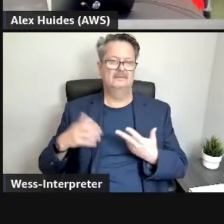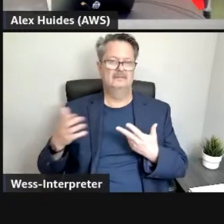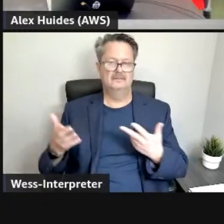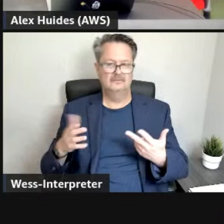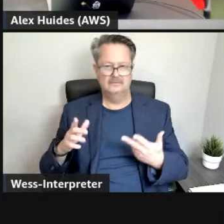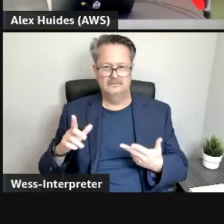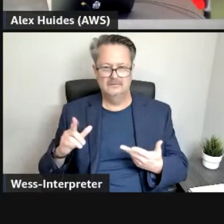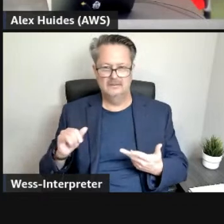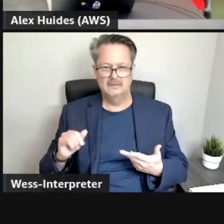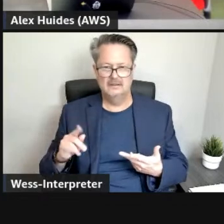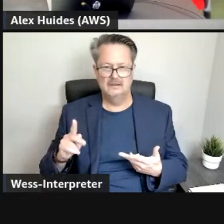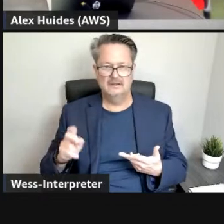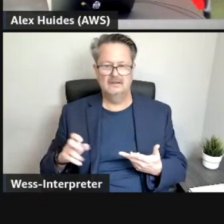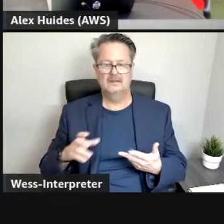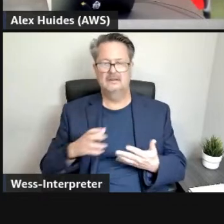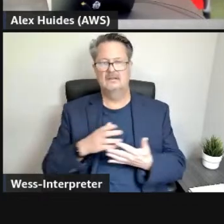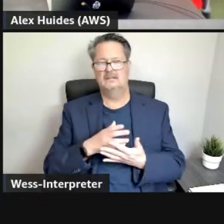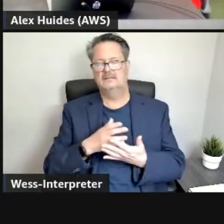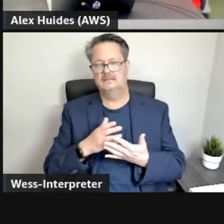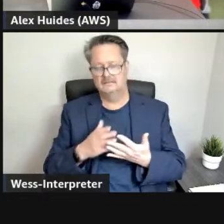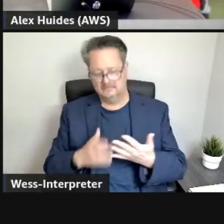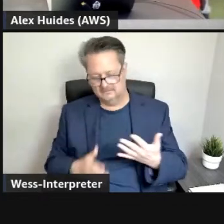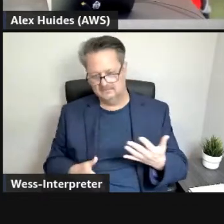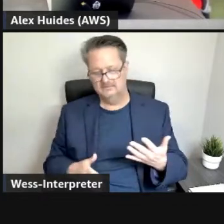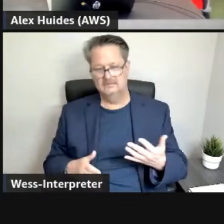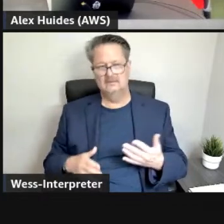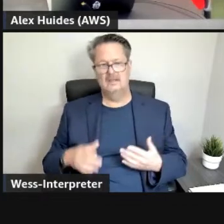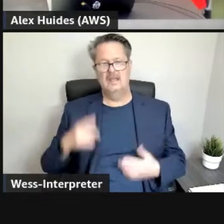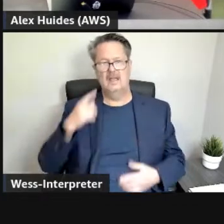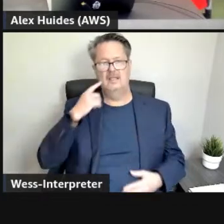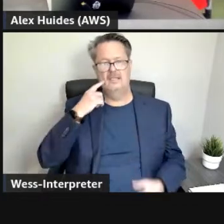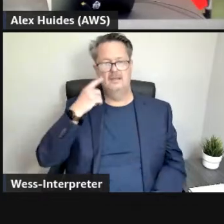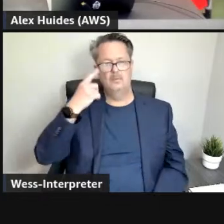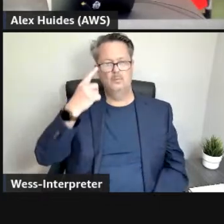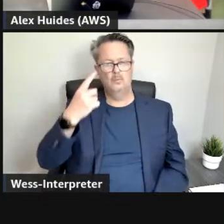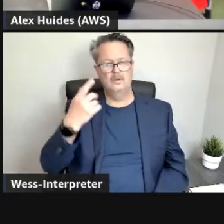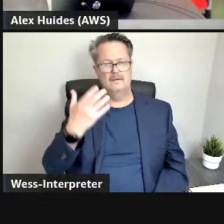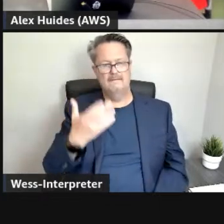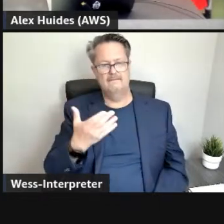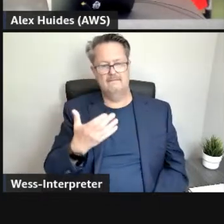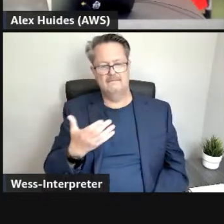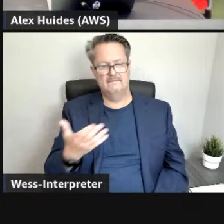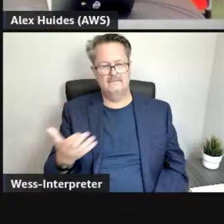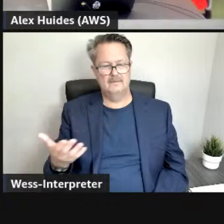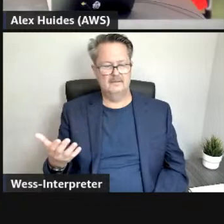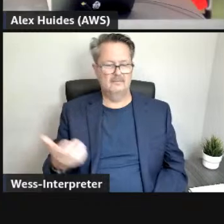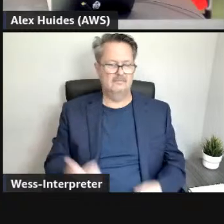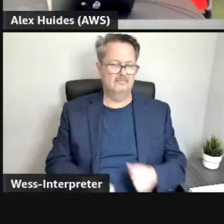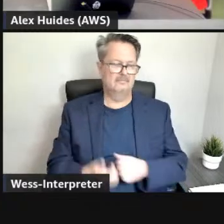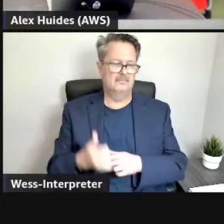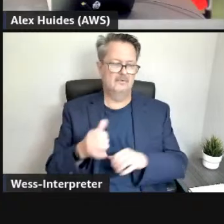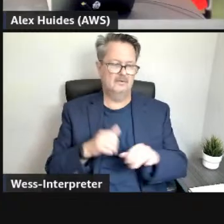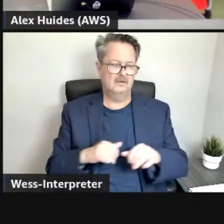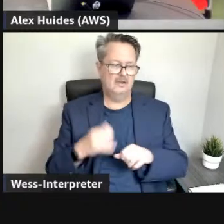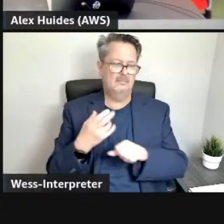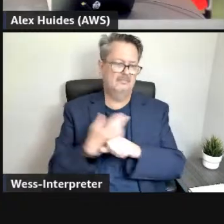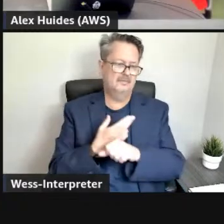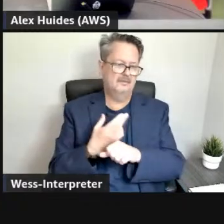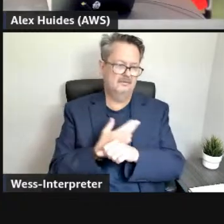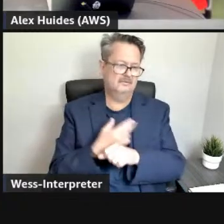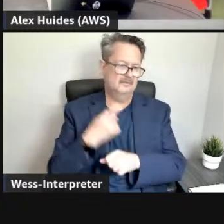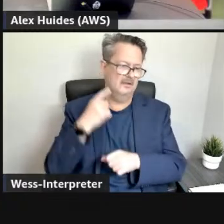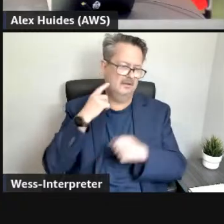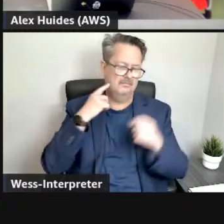Amazon EC2, etc. I think one of the probably the most common use cases that I'm hearing